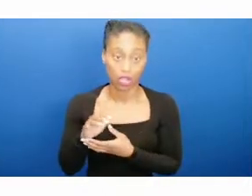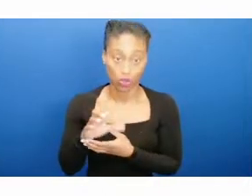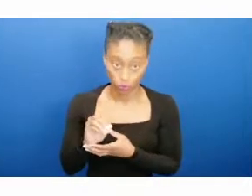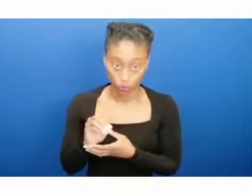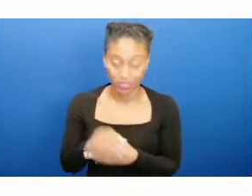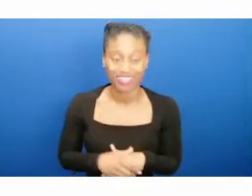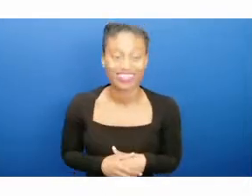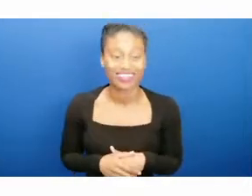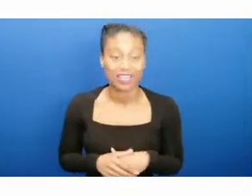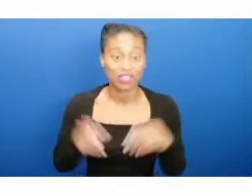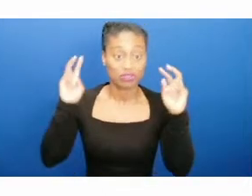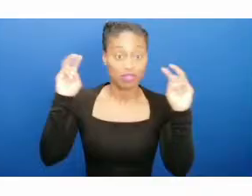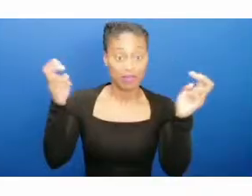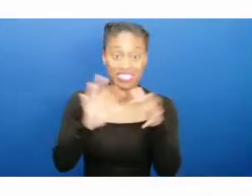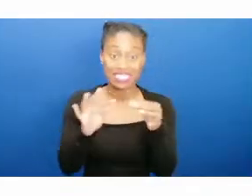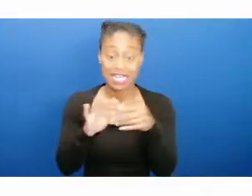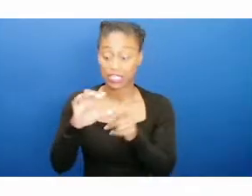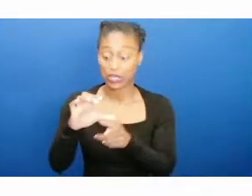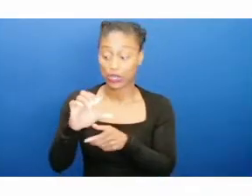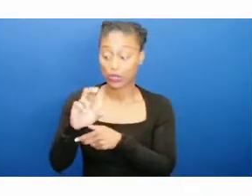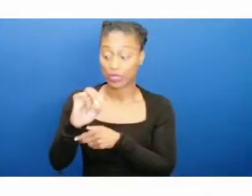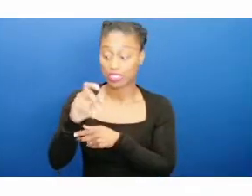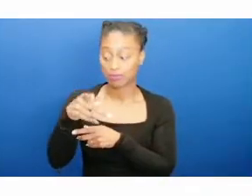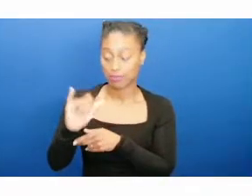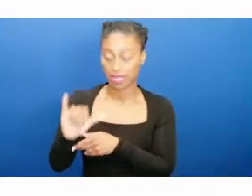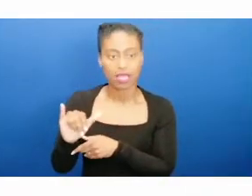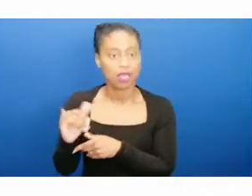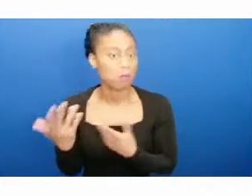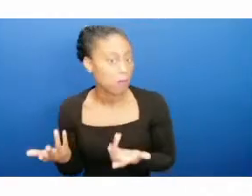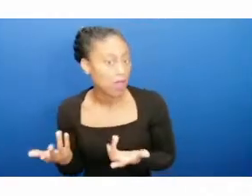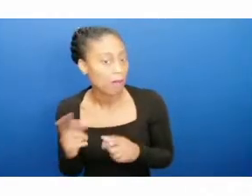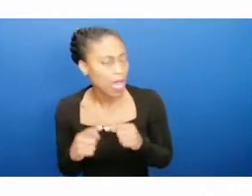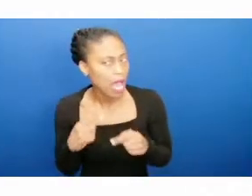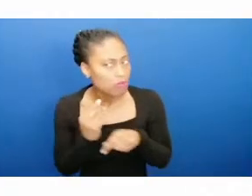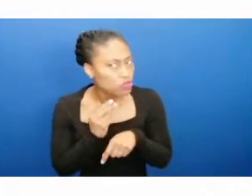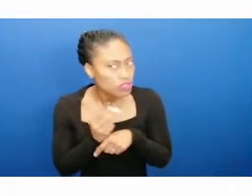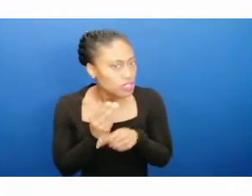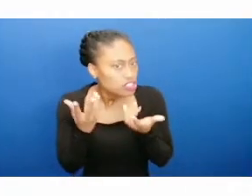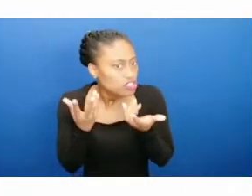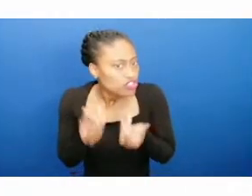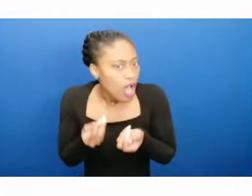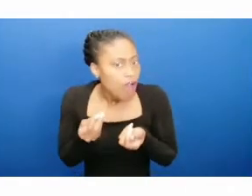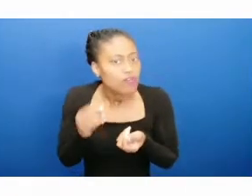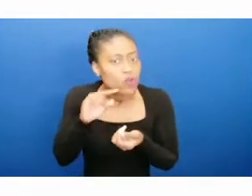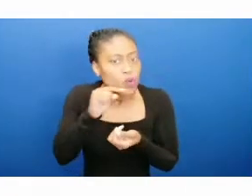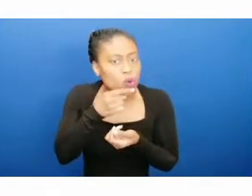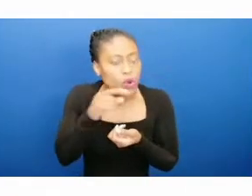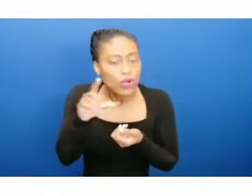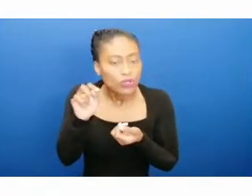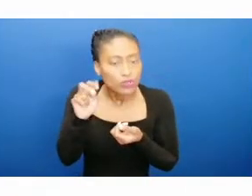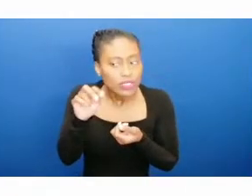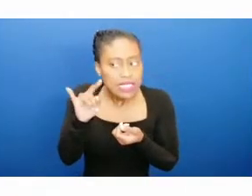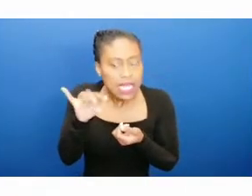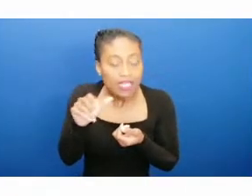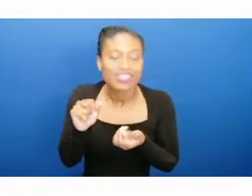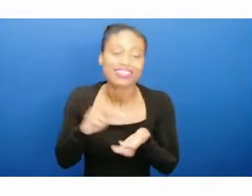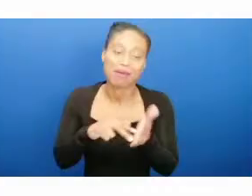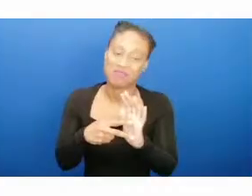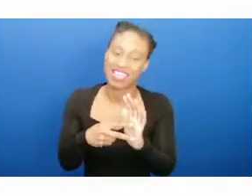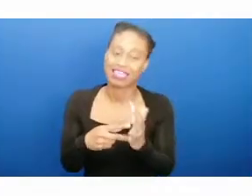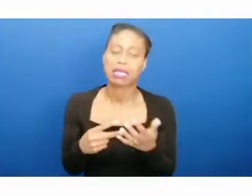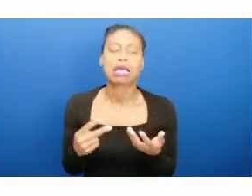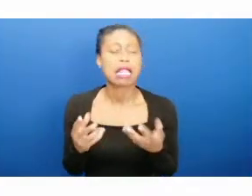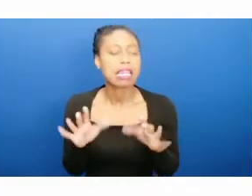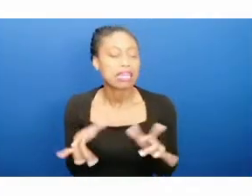recipe title says that these are crispy tacos, but I'm using soft corn tortillas. So I do need to lightly pan fry these to get that crisp on